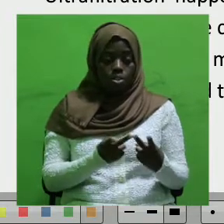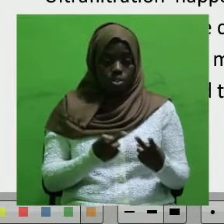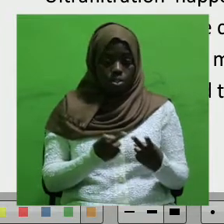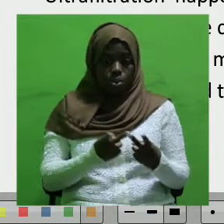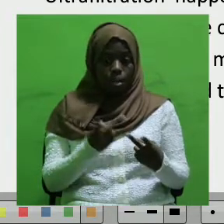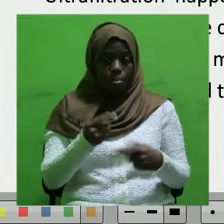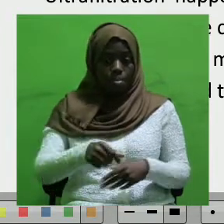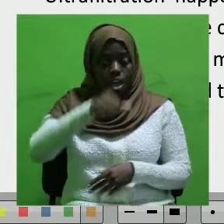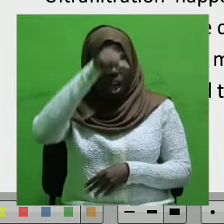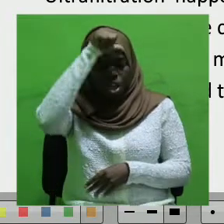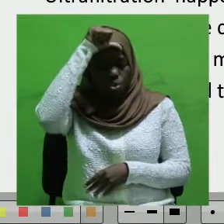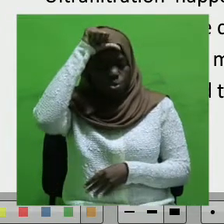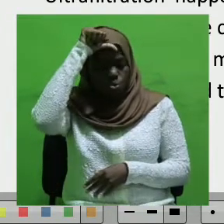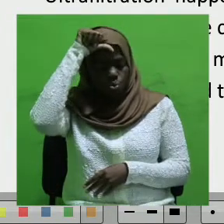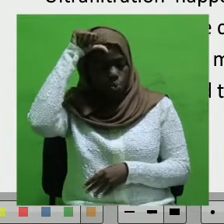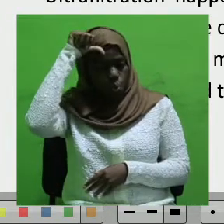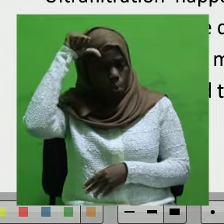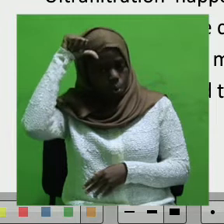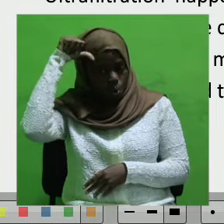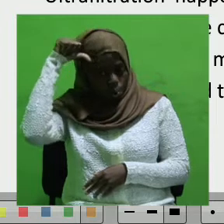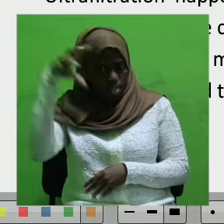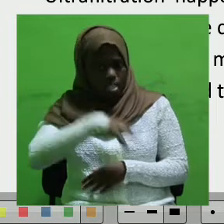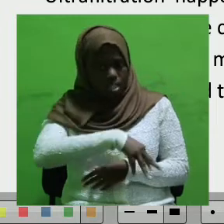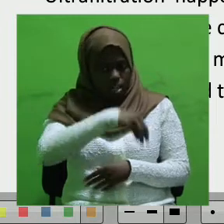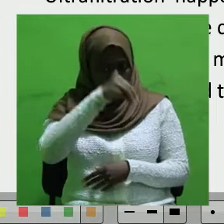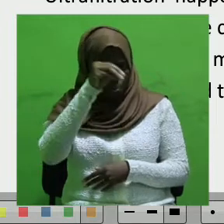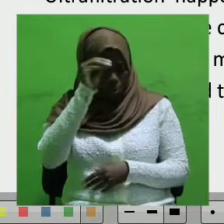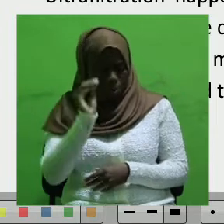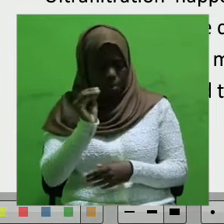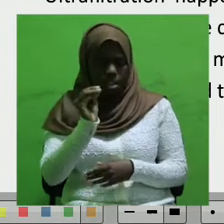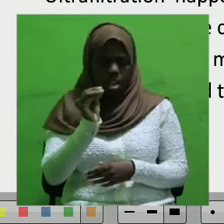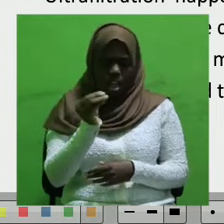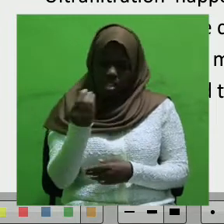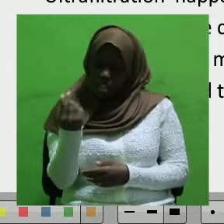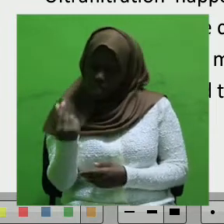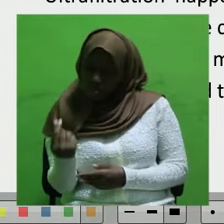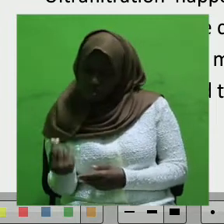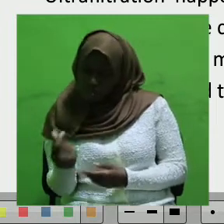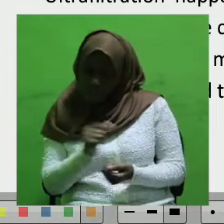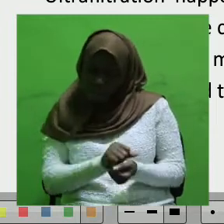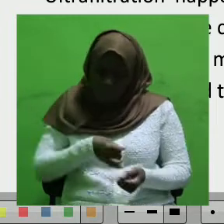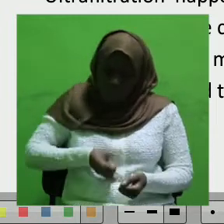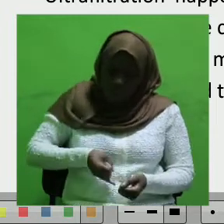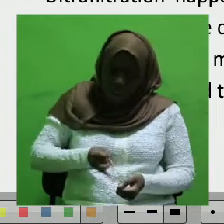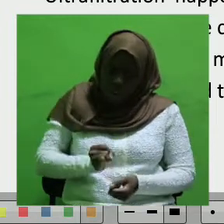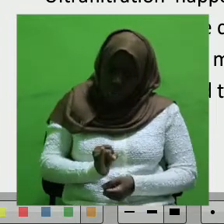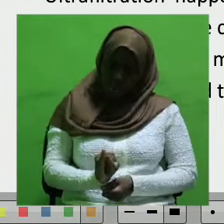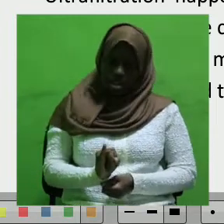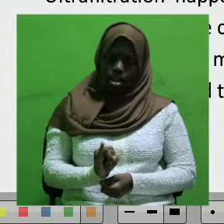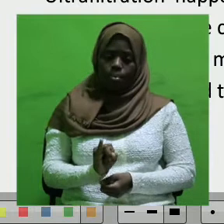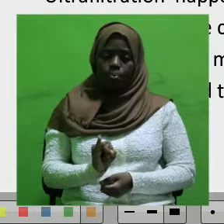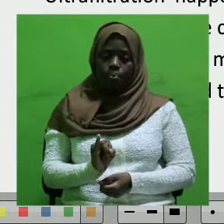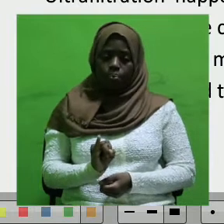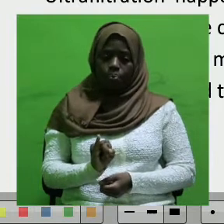even sweat, as in sweat we remove mineral salts, we remove some small amount of